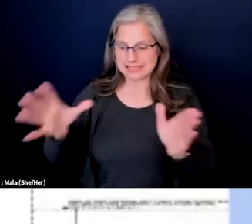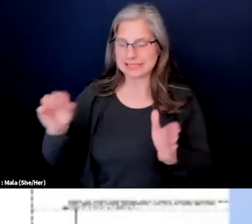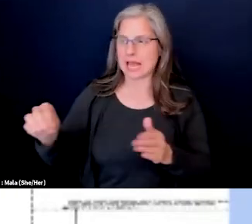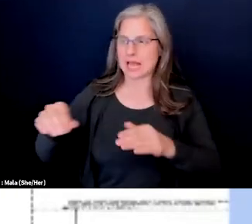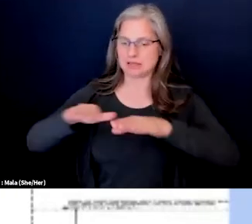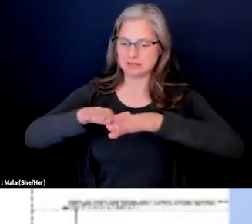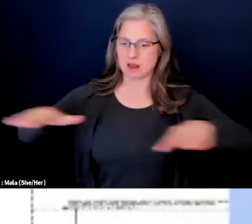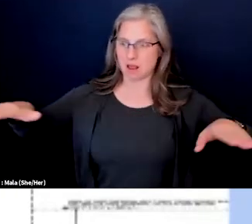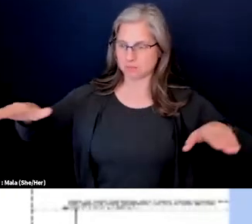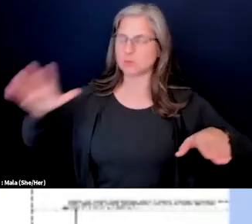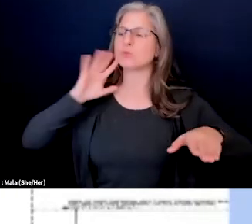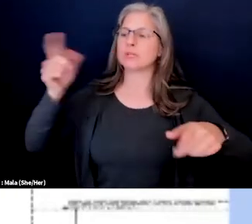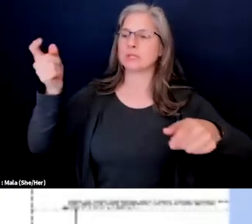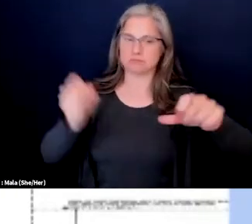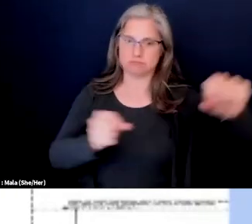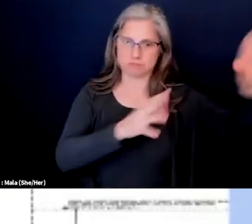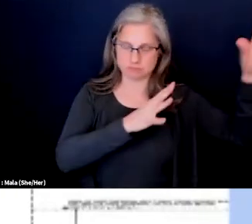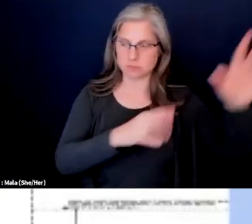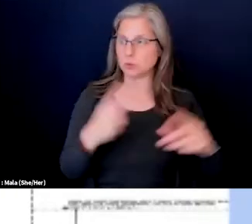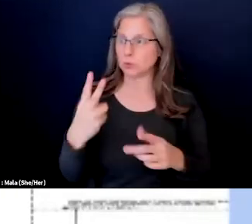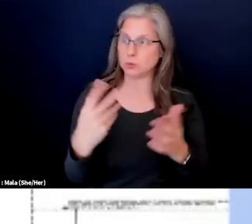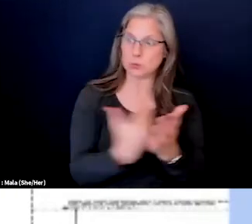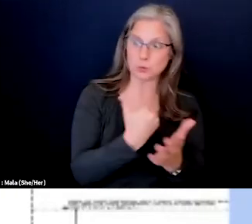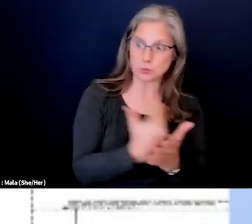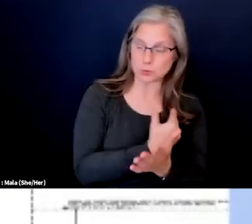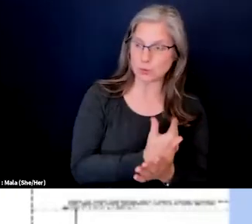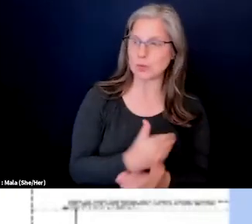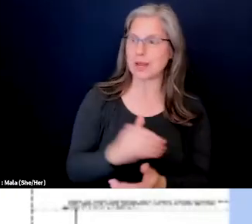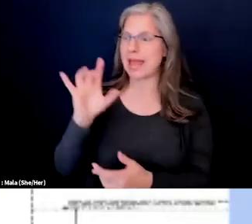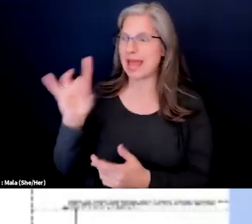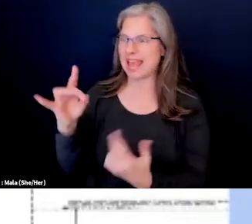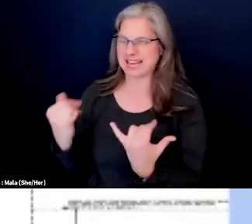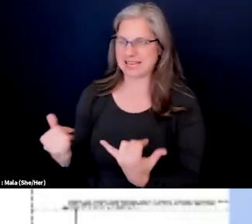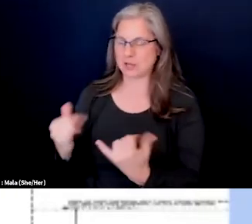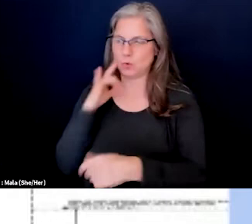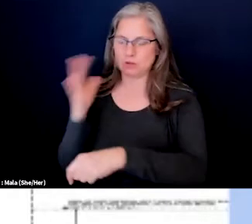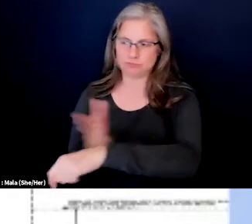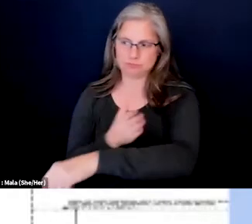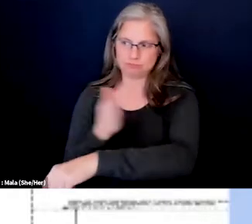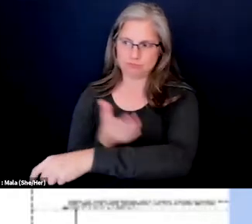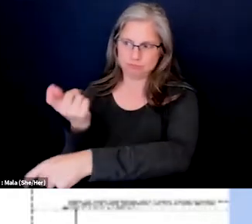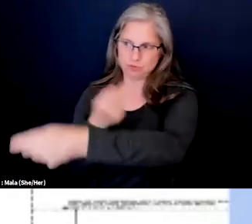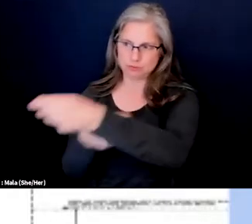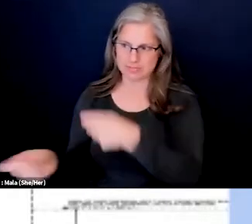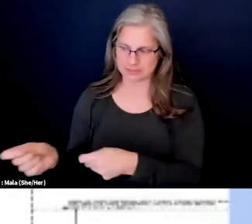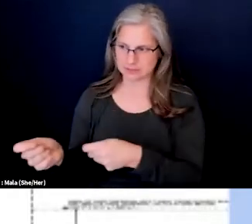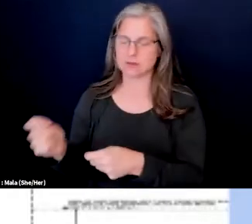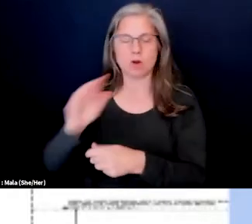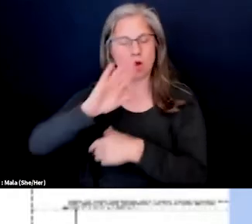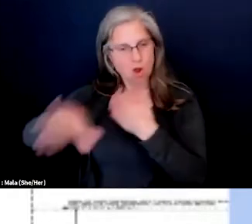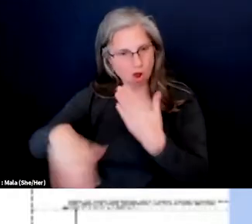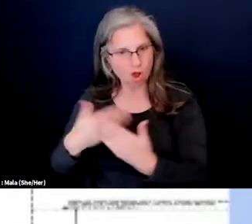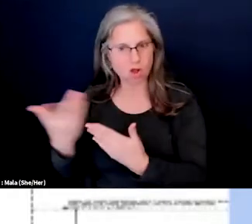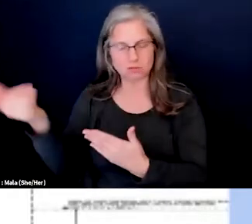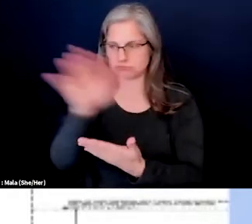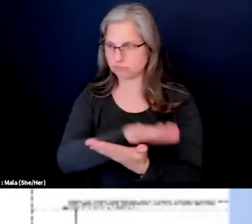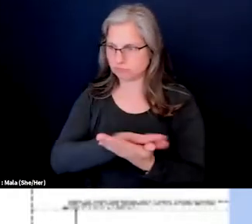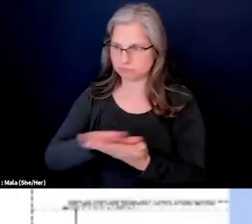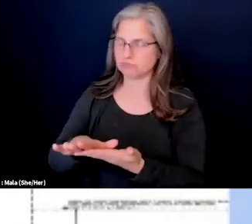have been removed. 2 will be brand new. 8 will be existing that are going to be replaced. So they will all look like